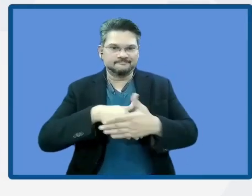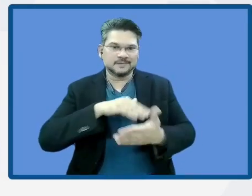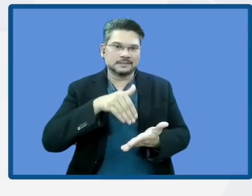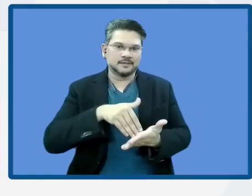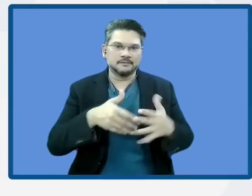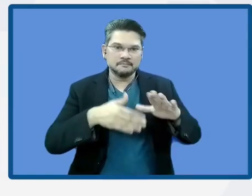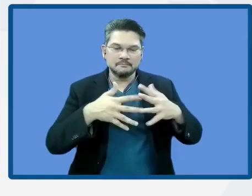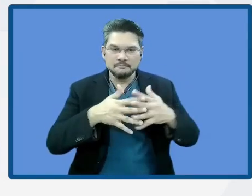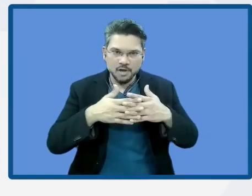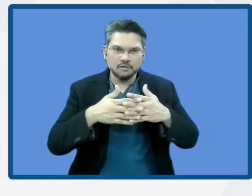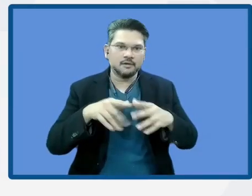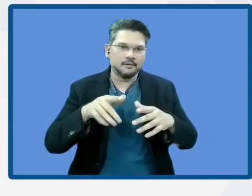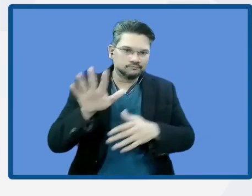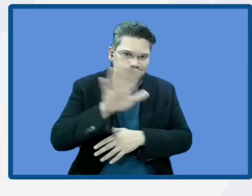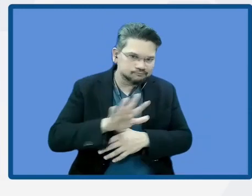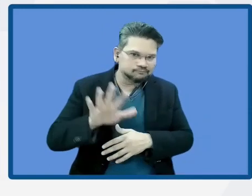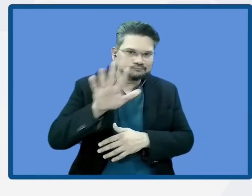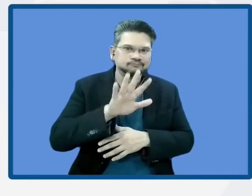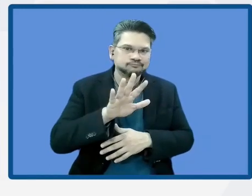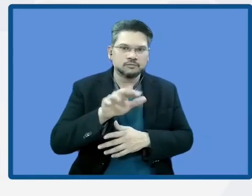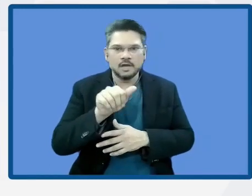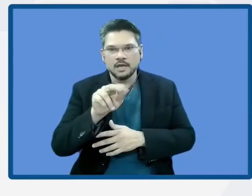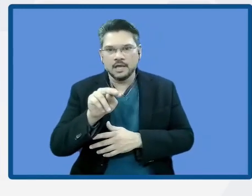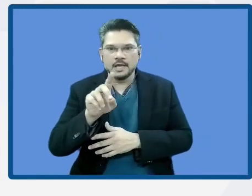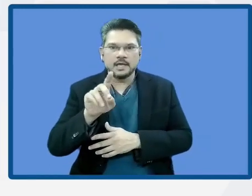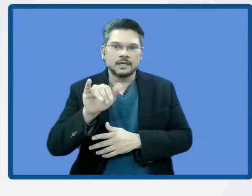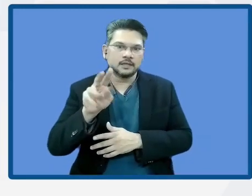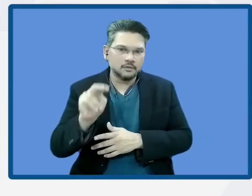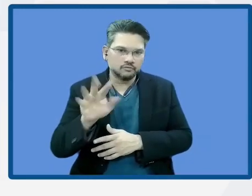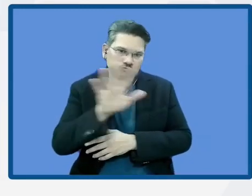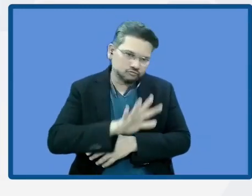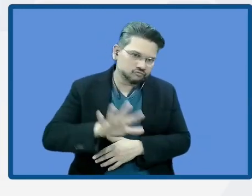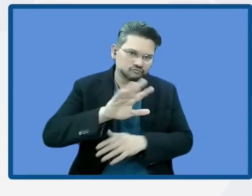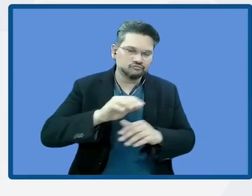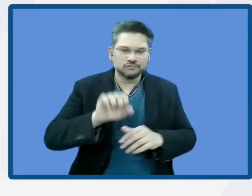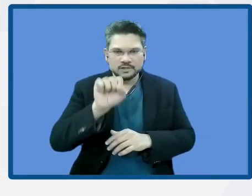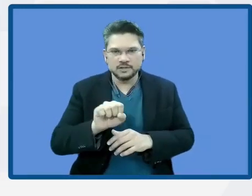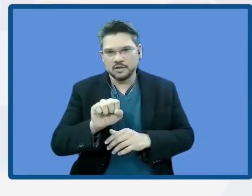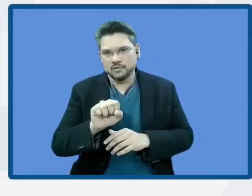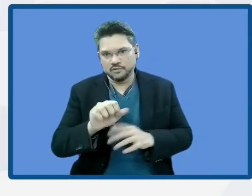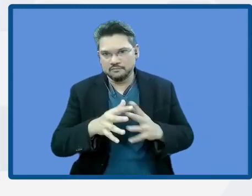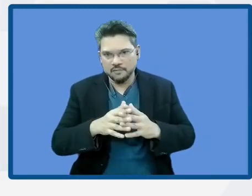of the Andean region in South America, and I will ask Nicole to really wrap up